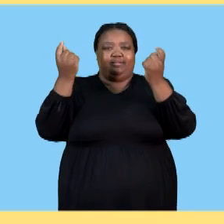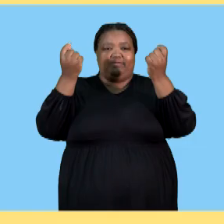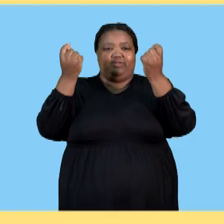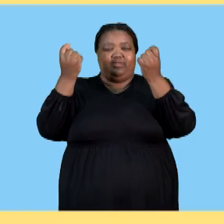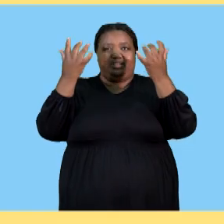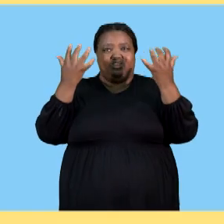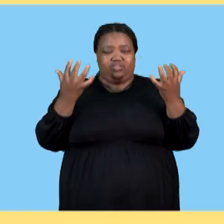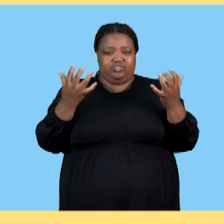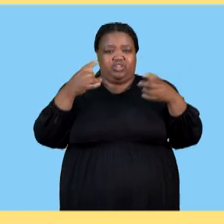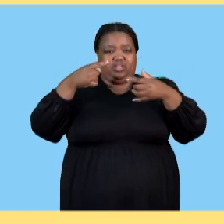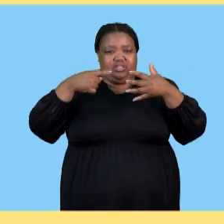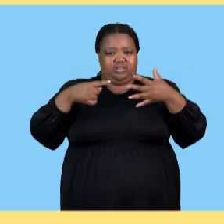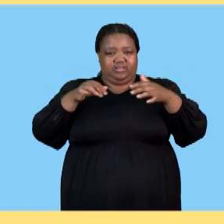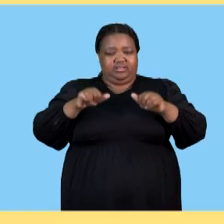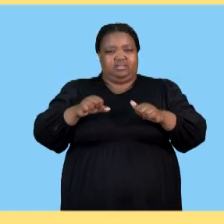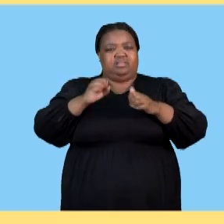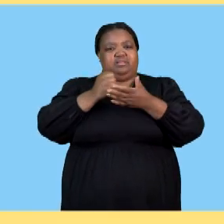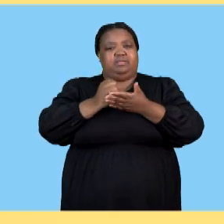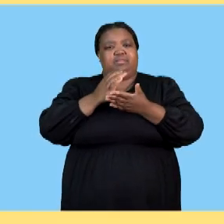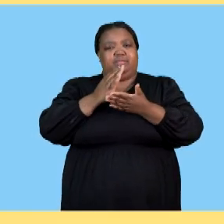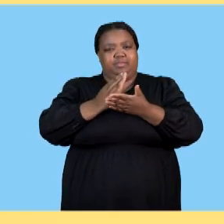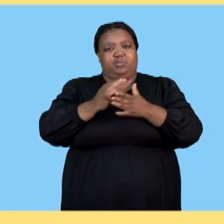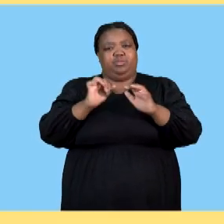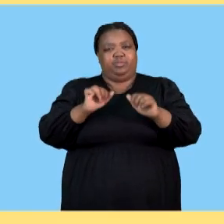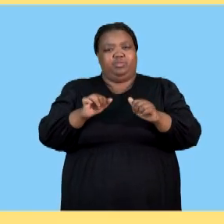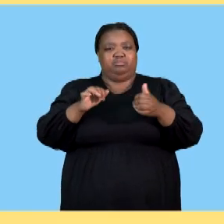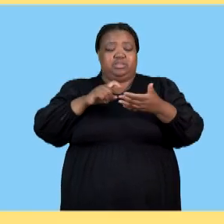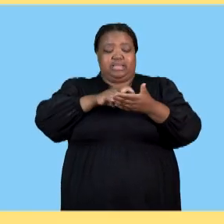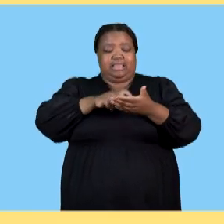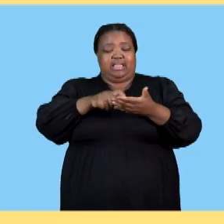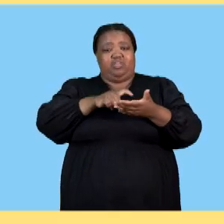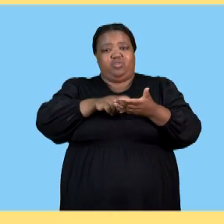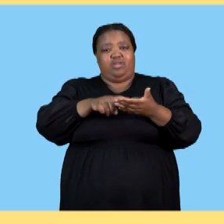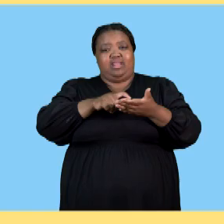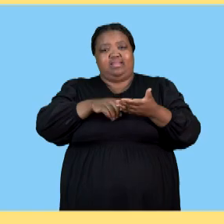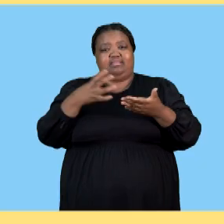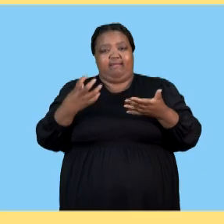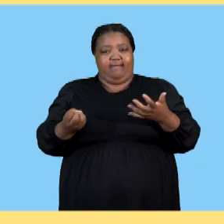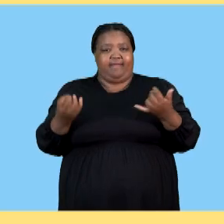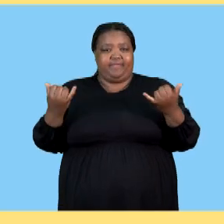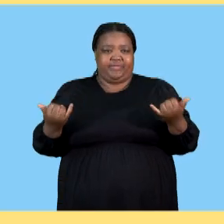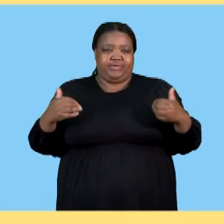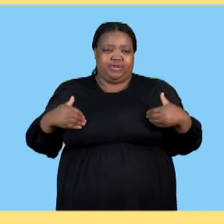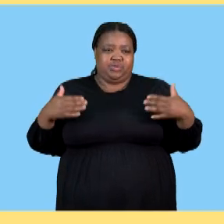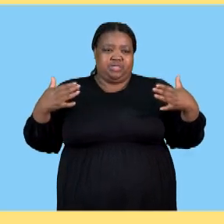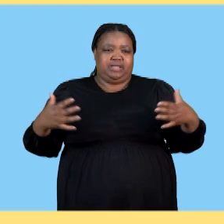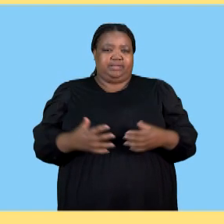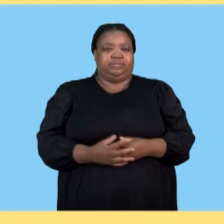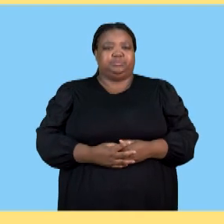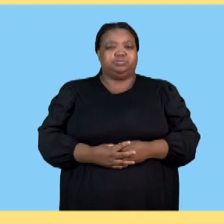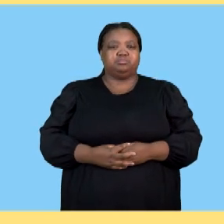calculated above. I know you guys are ready. Make sure you have the calculator close to you. Let's begin.